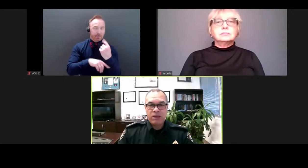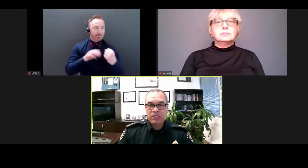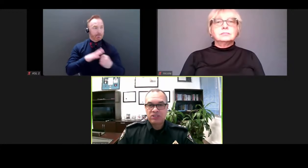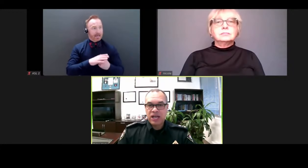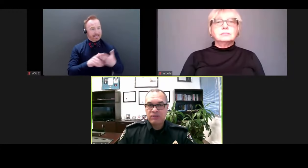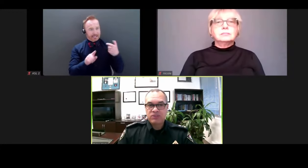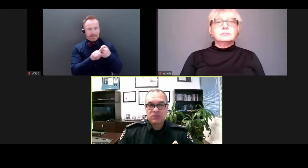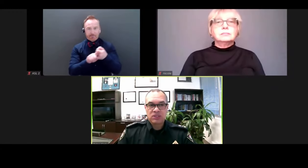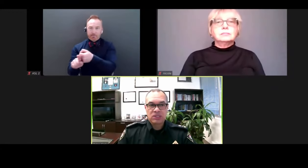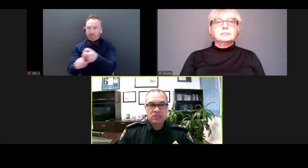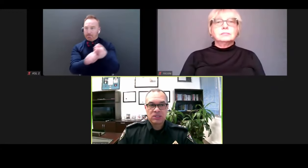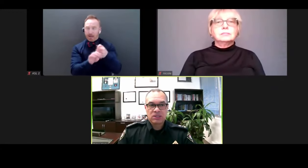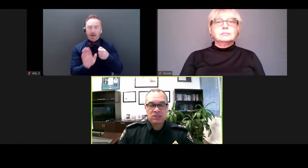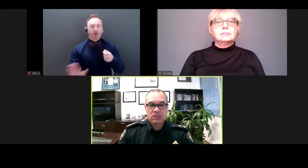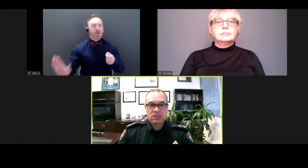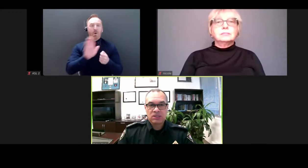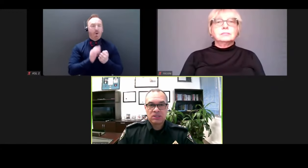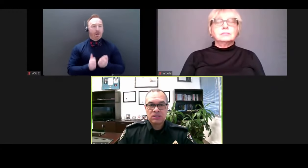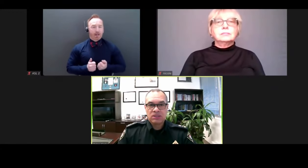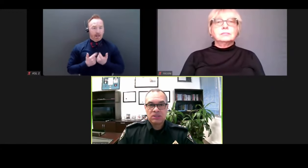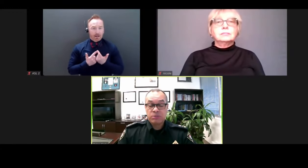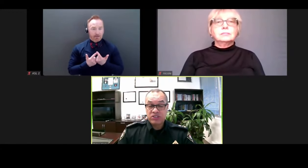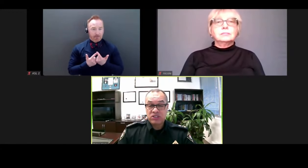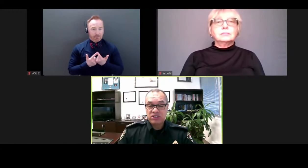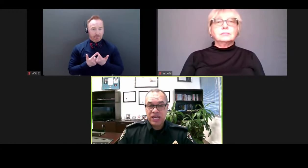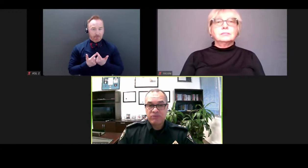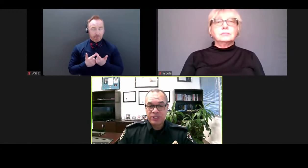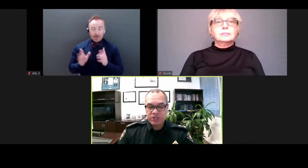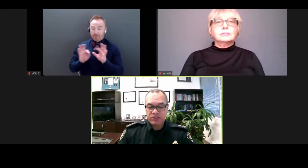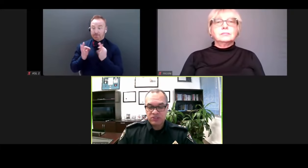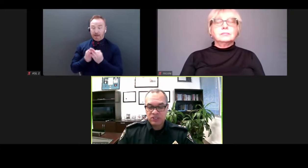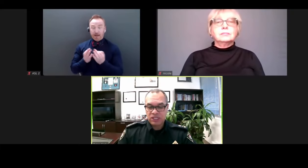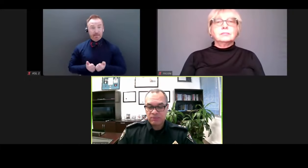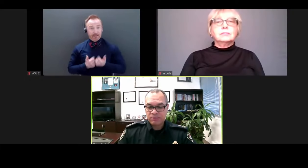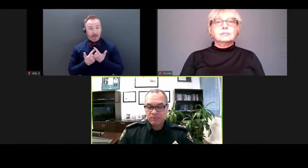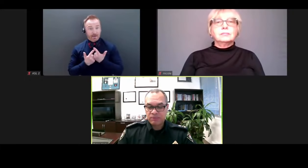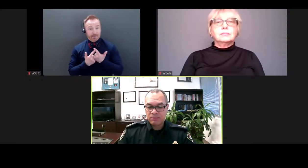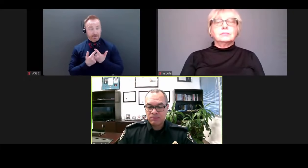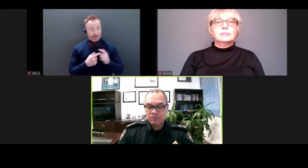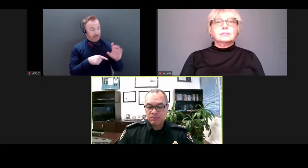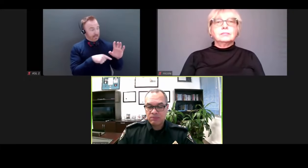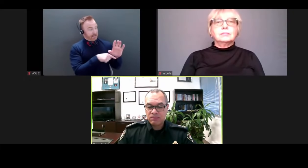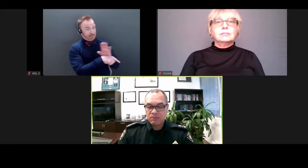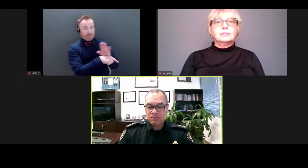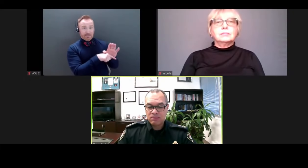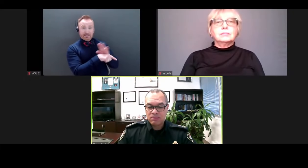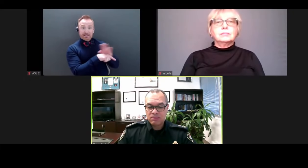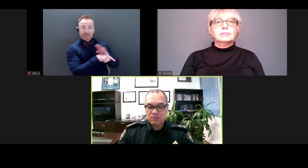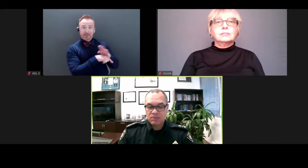your family's lives, the business livelihood of the city.